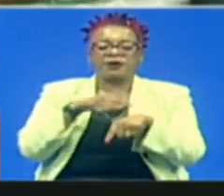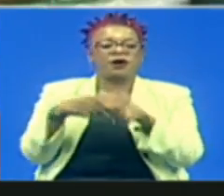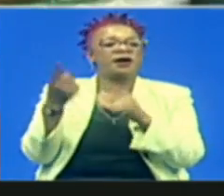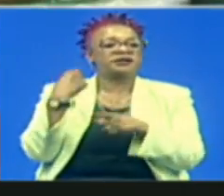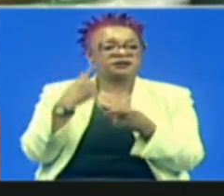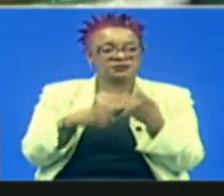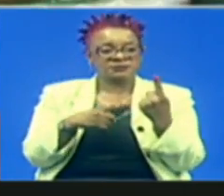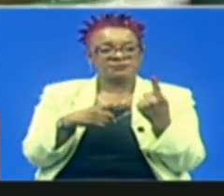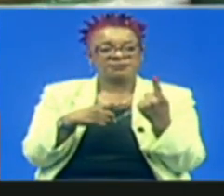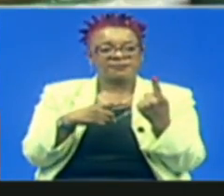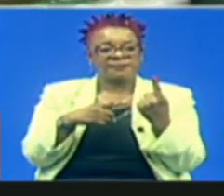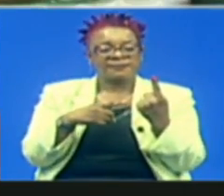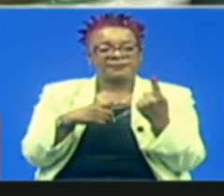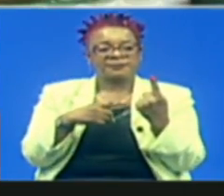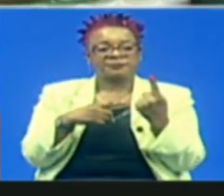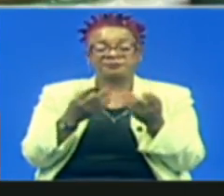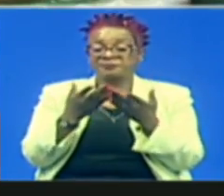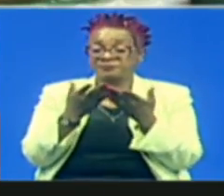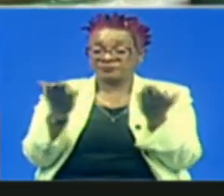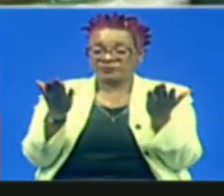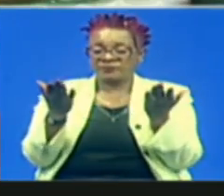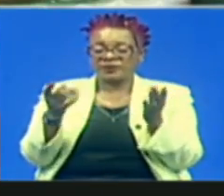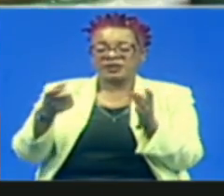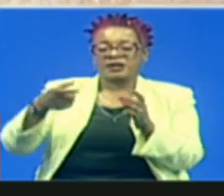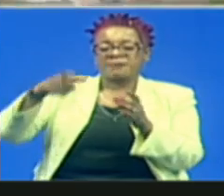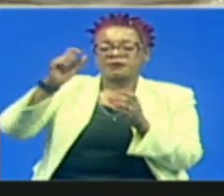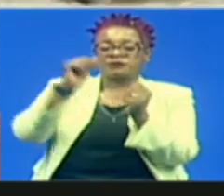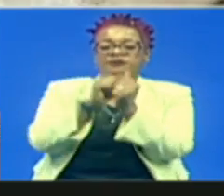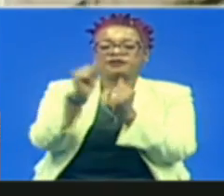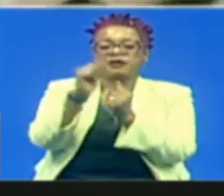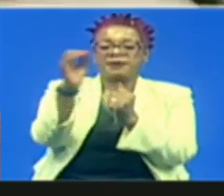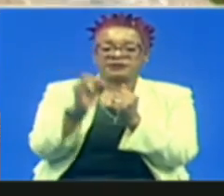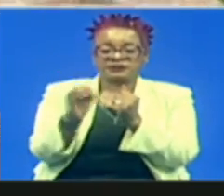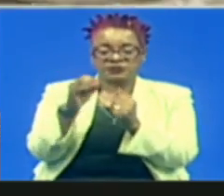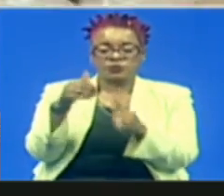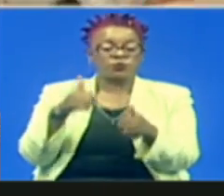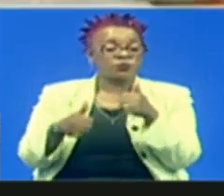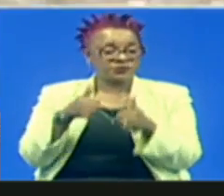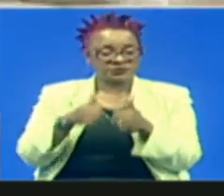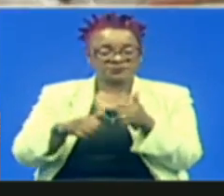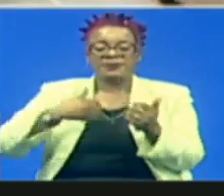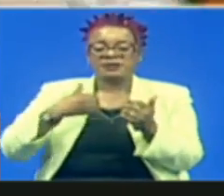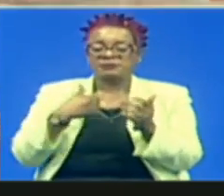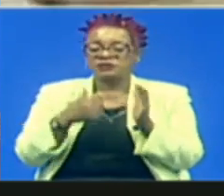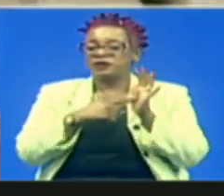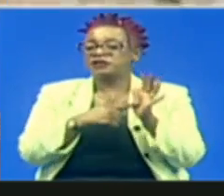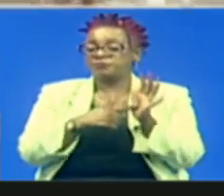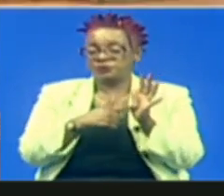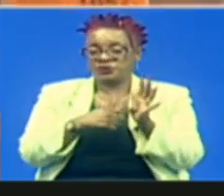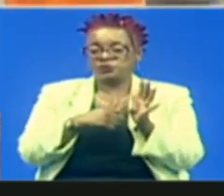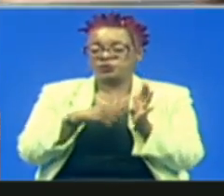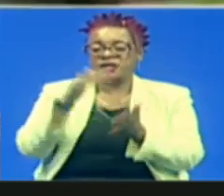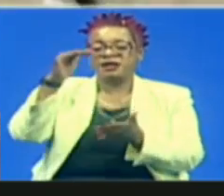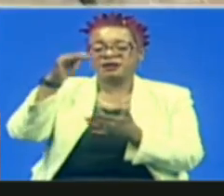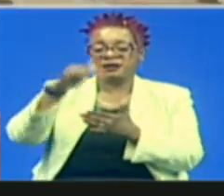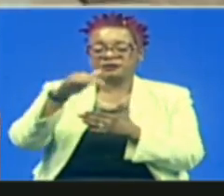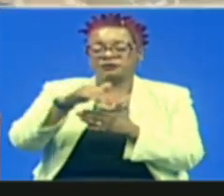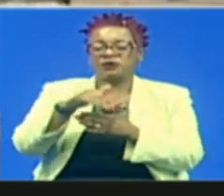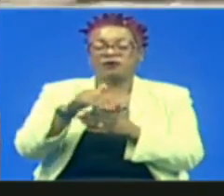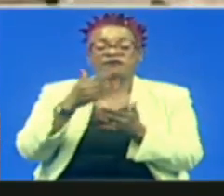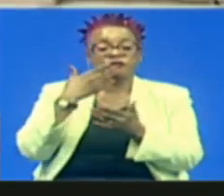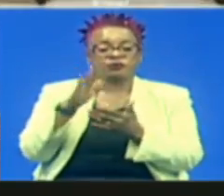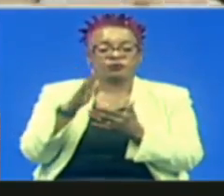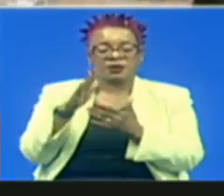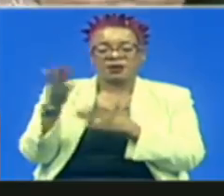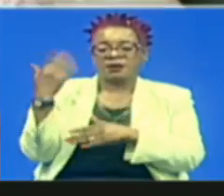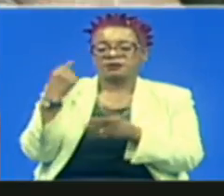year. This was an increment of 15%, which has been attributed to the decline of table sugar imports